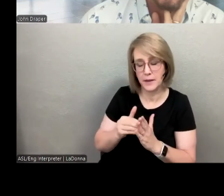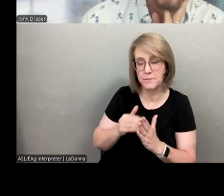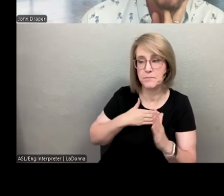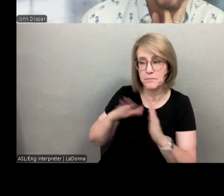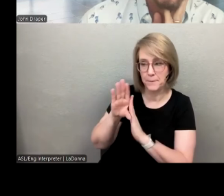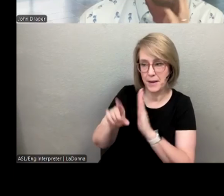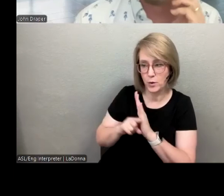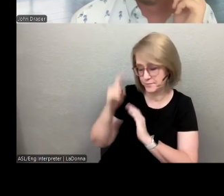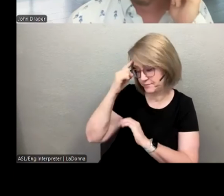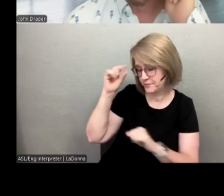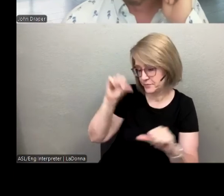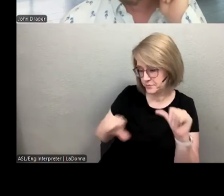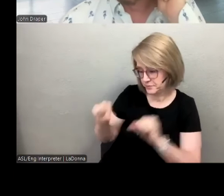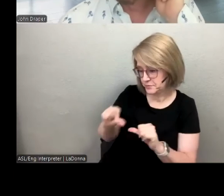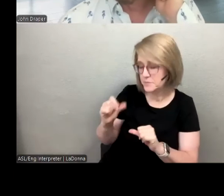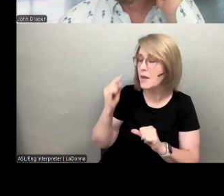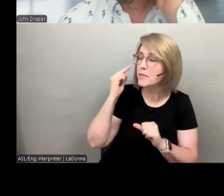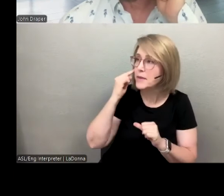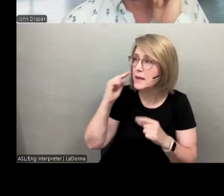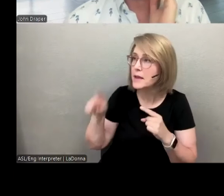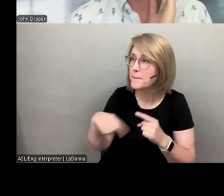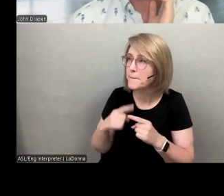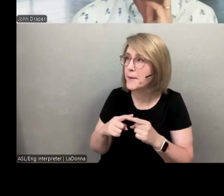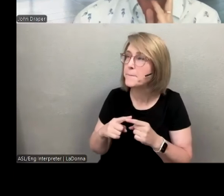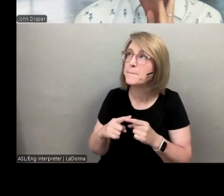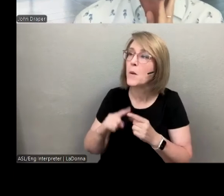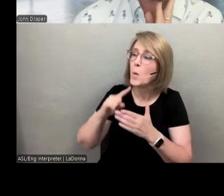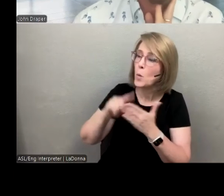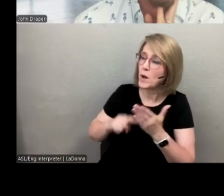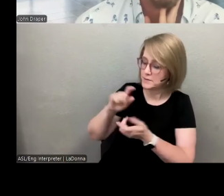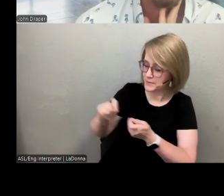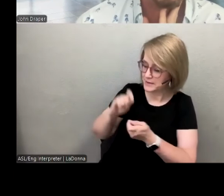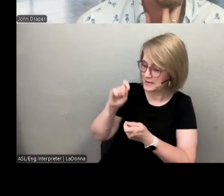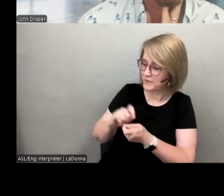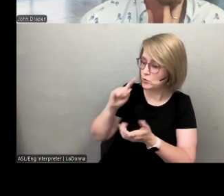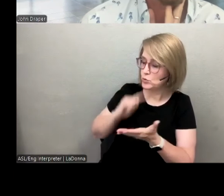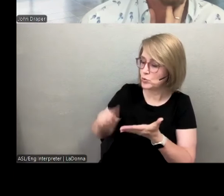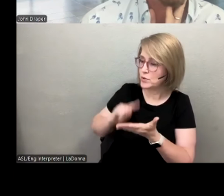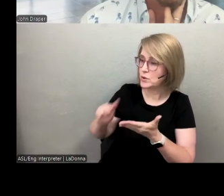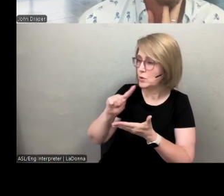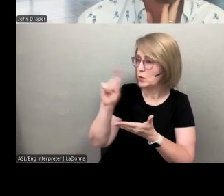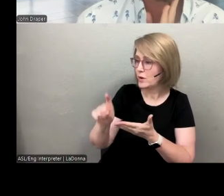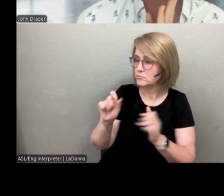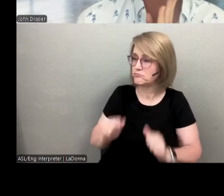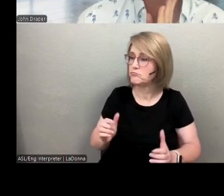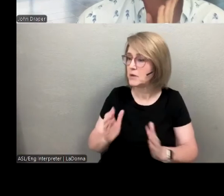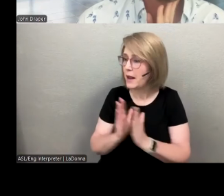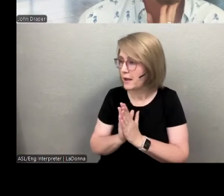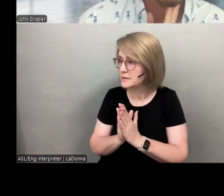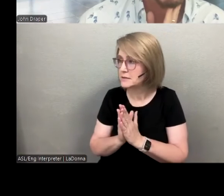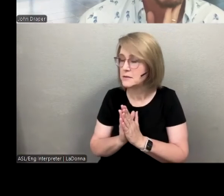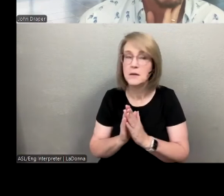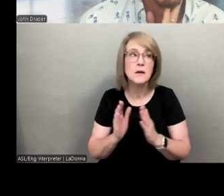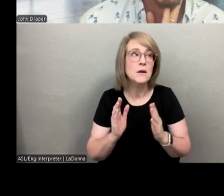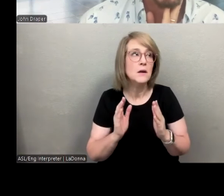of scientific research questions we could ask using these sorts of tools with the ones we've been able to ask where we just have